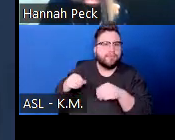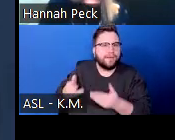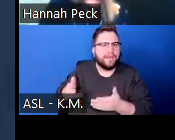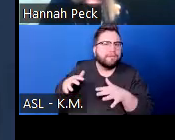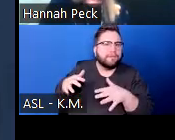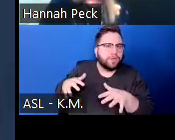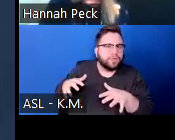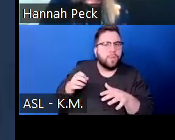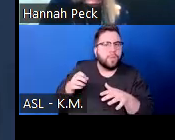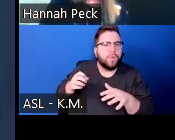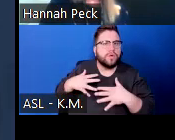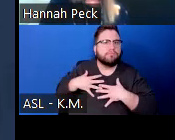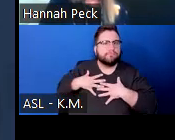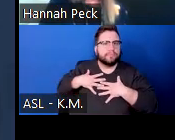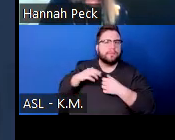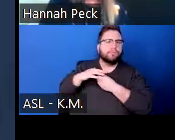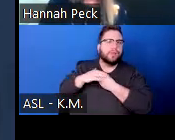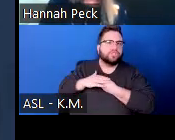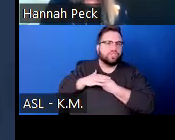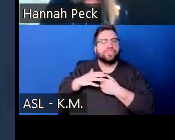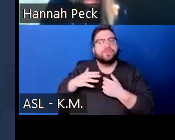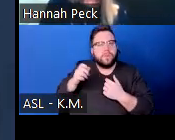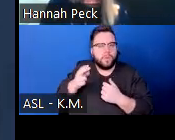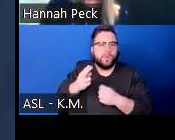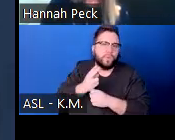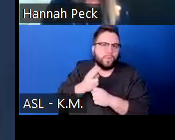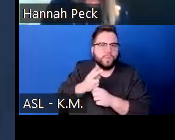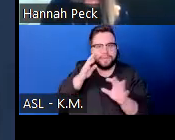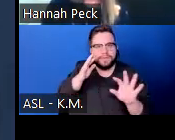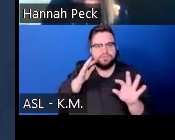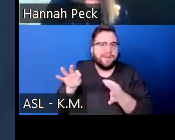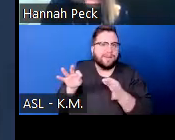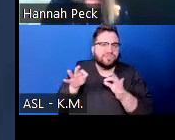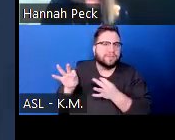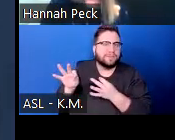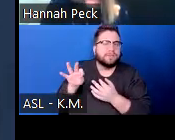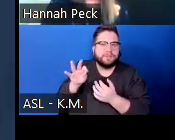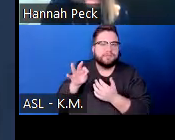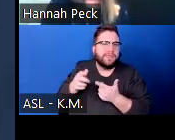vibration, or use distraction with special interest when possible.